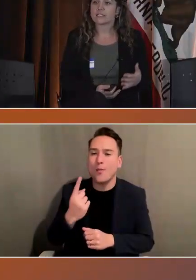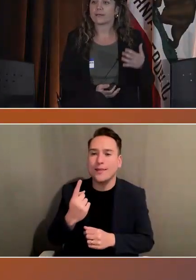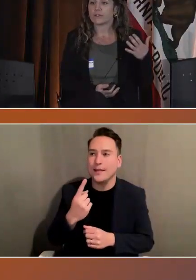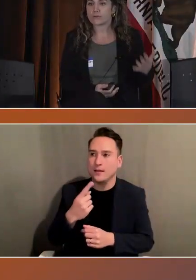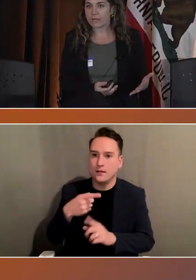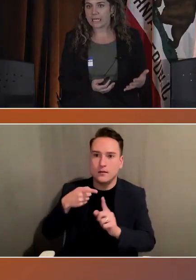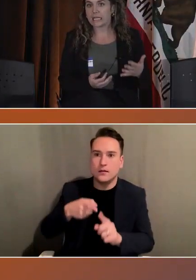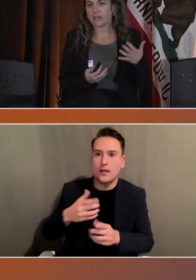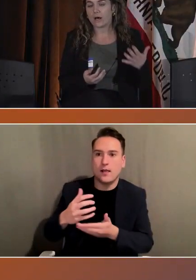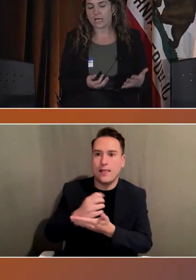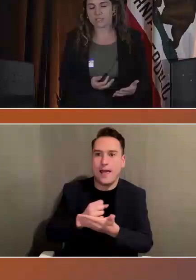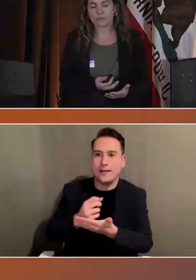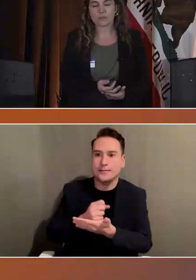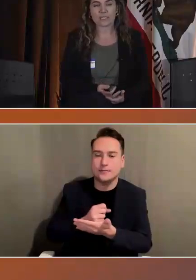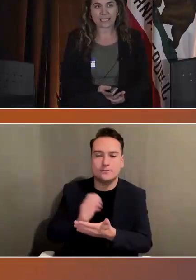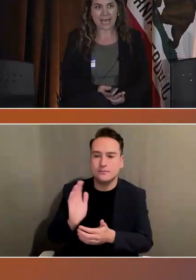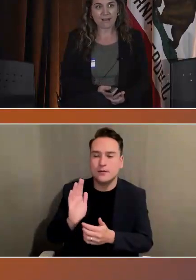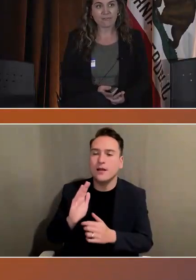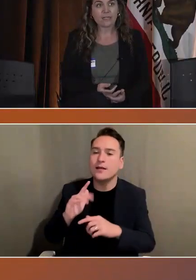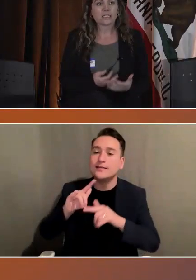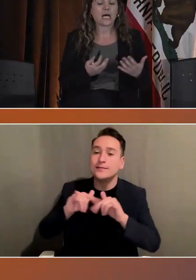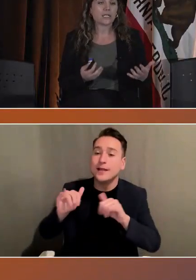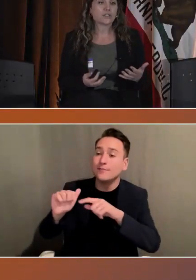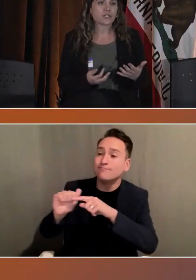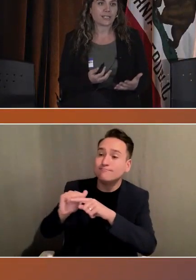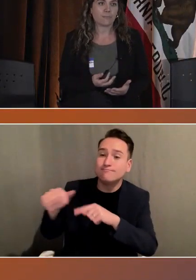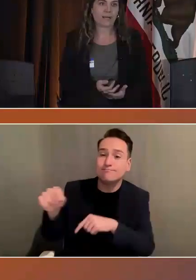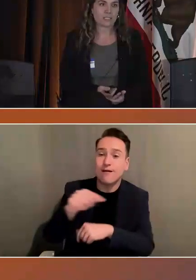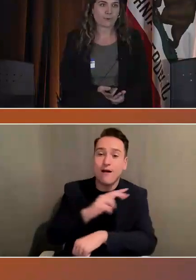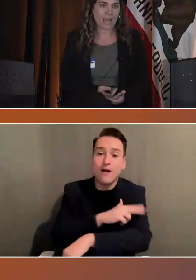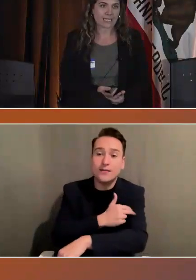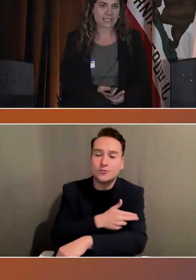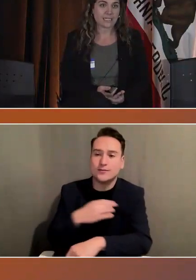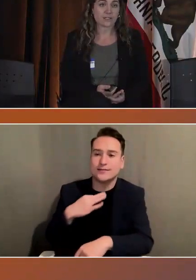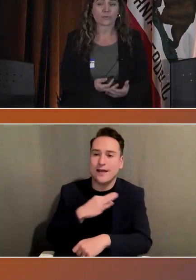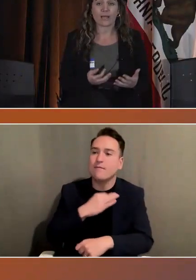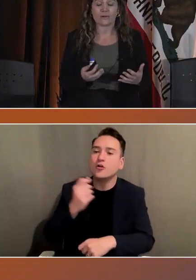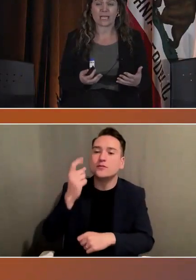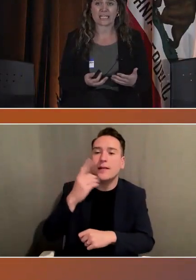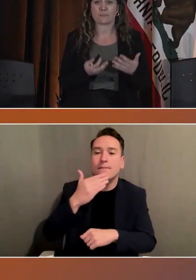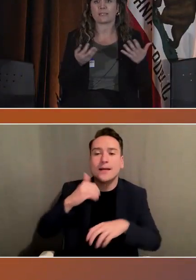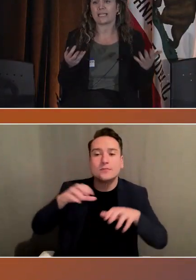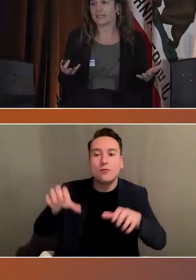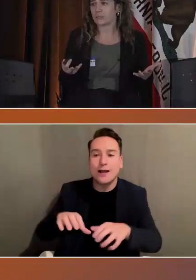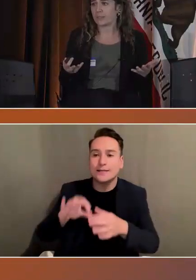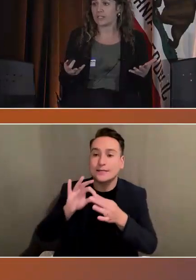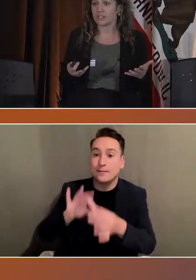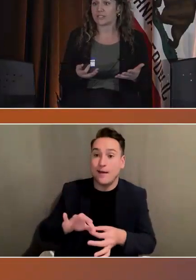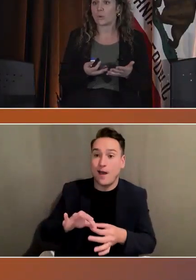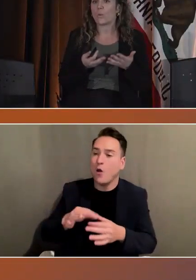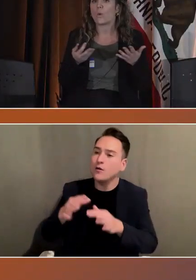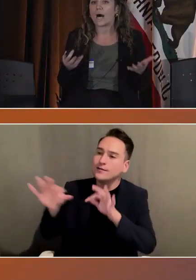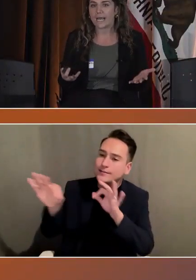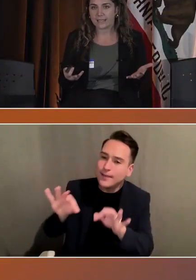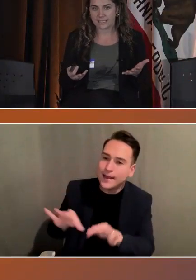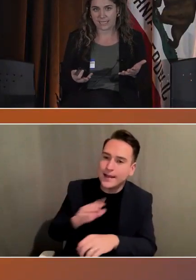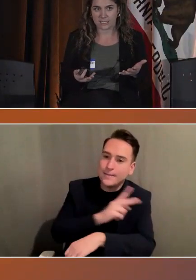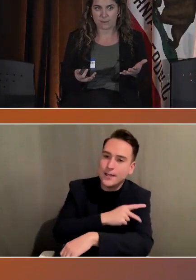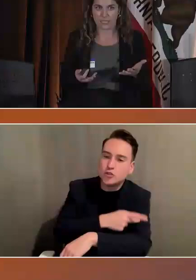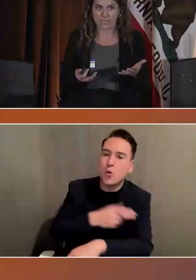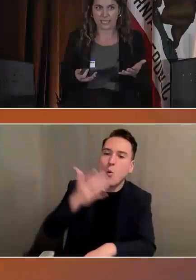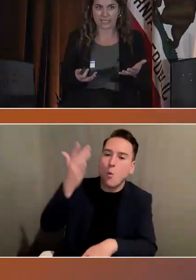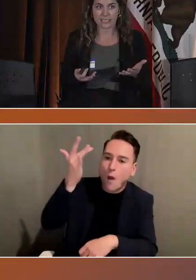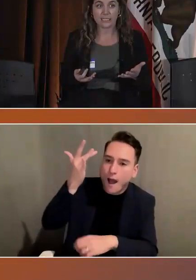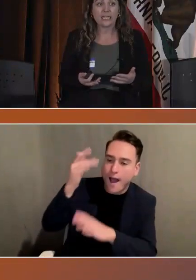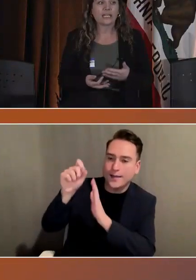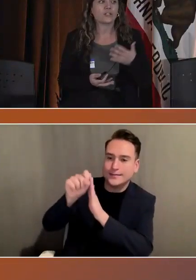but it's about training the hospital staff to understand the best practices around explaining to patients why this data is